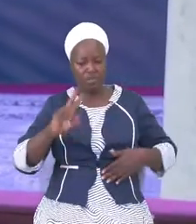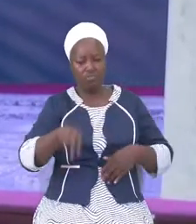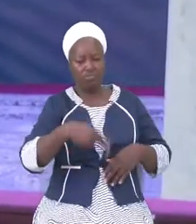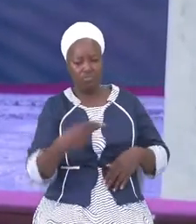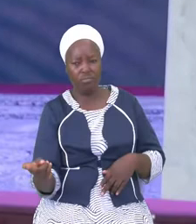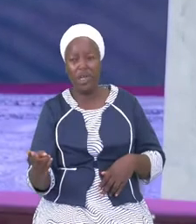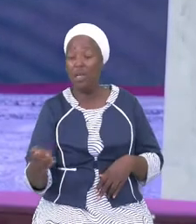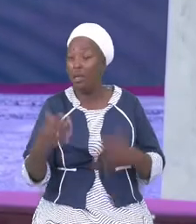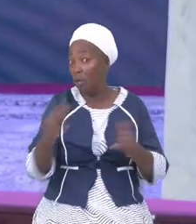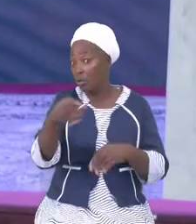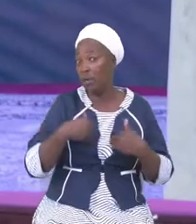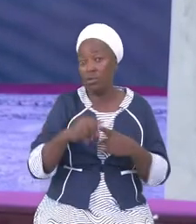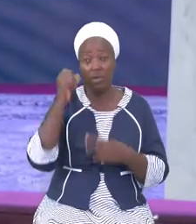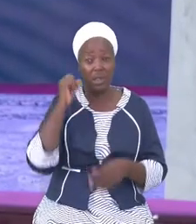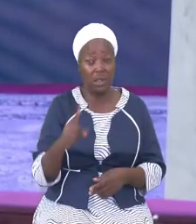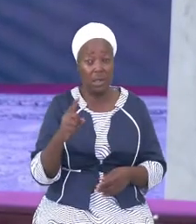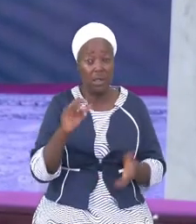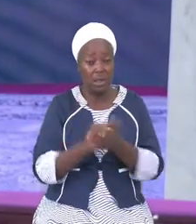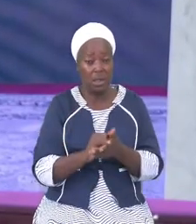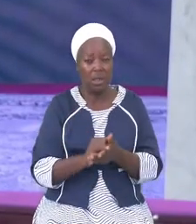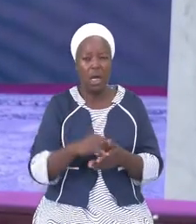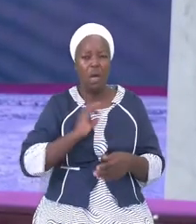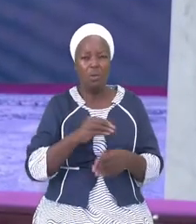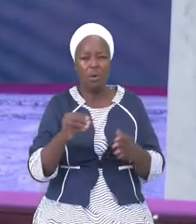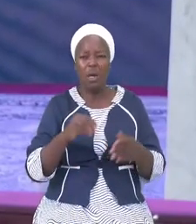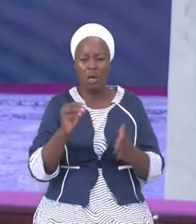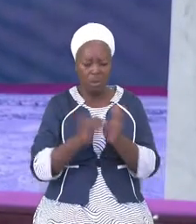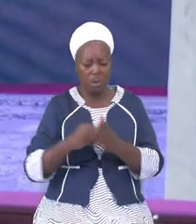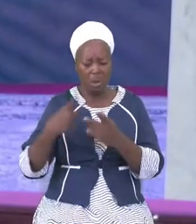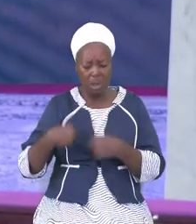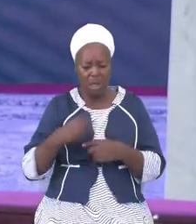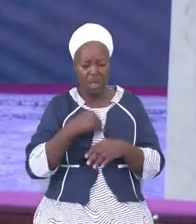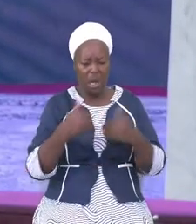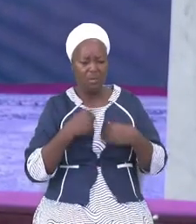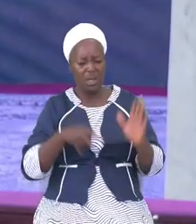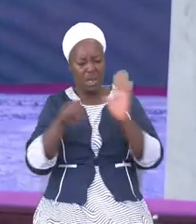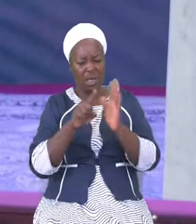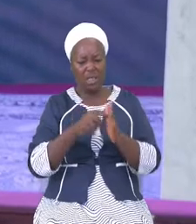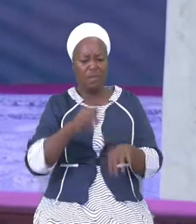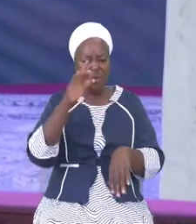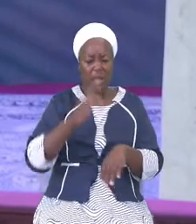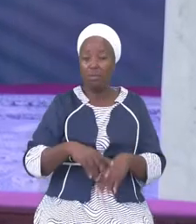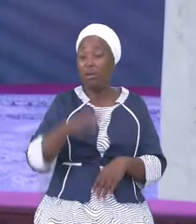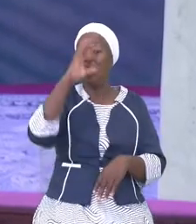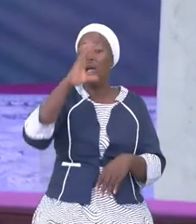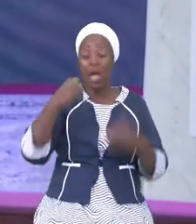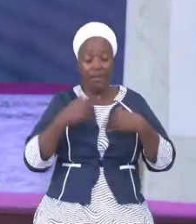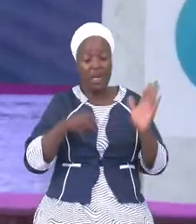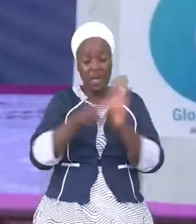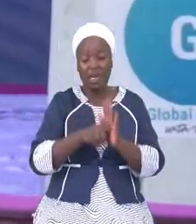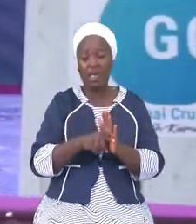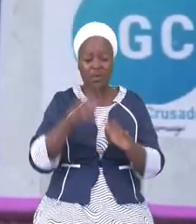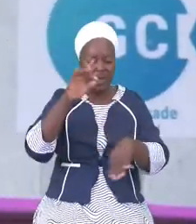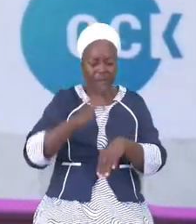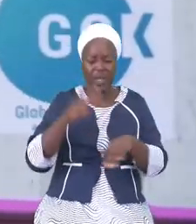Now you need to understand, alcohol has a negative effect on the body. Cigarette, marijuana,